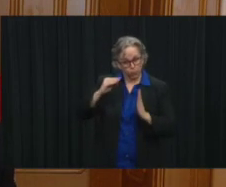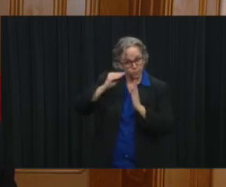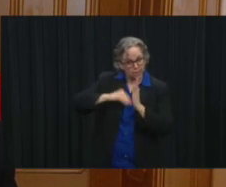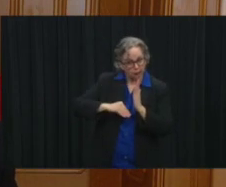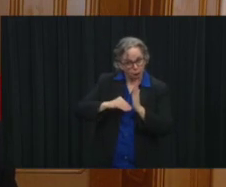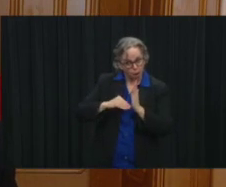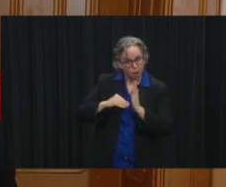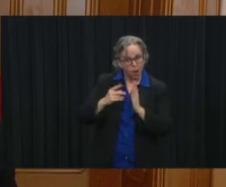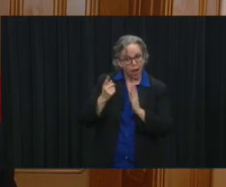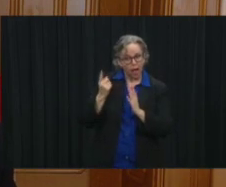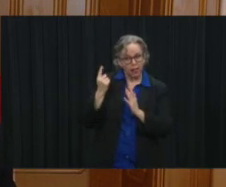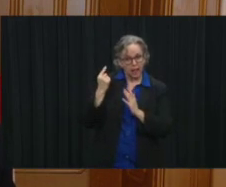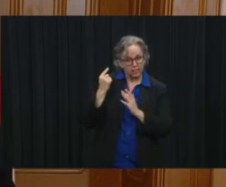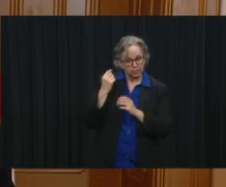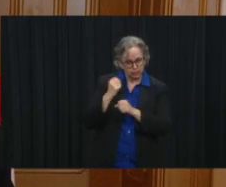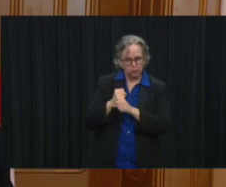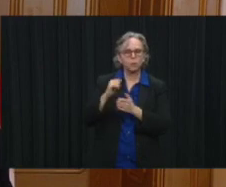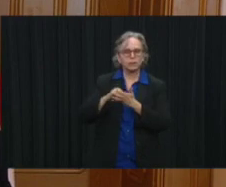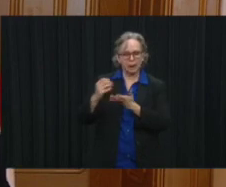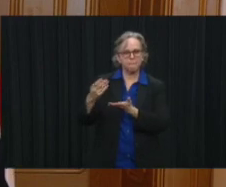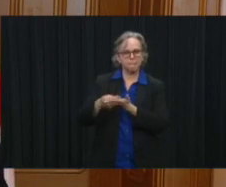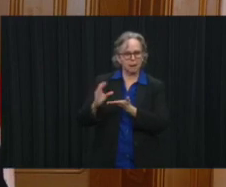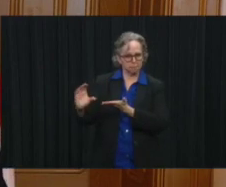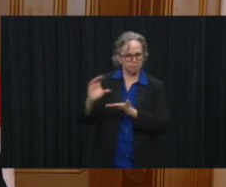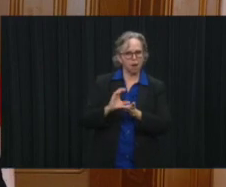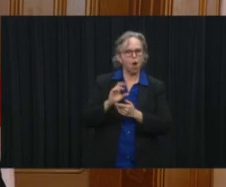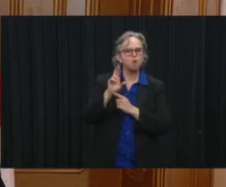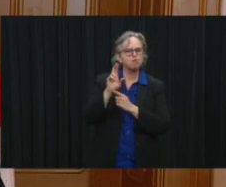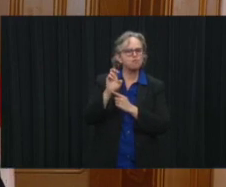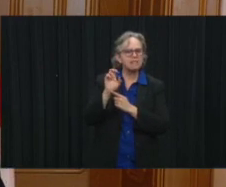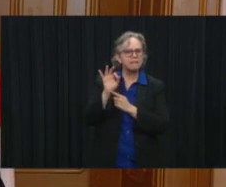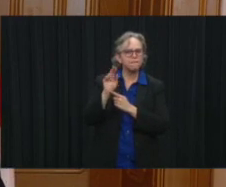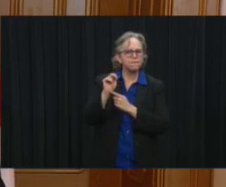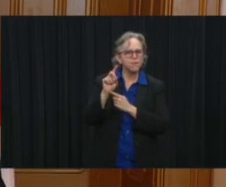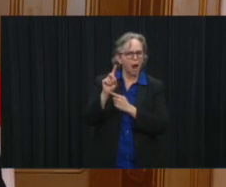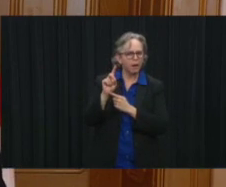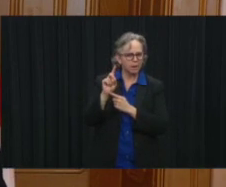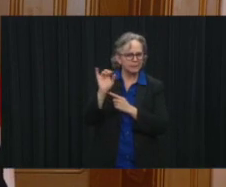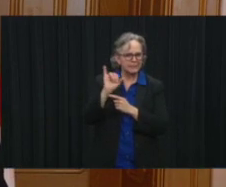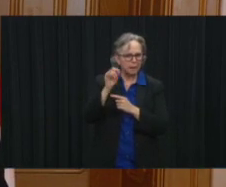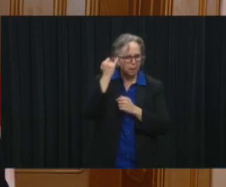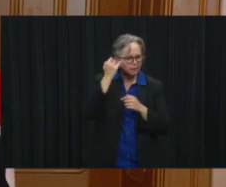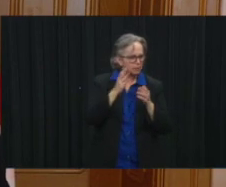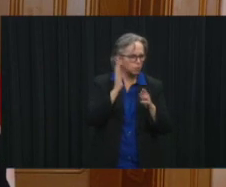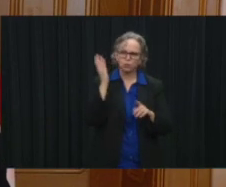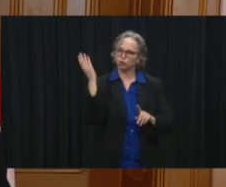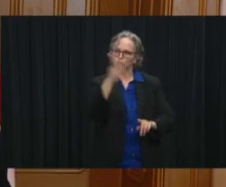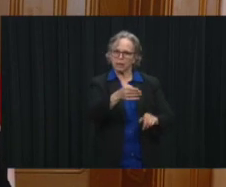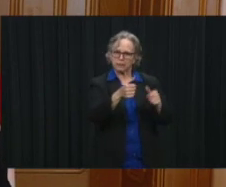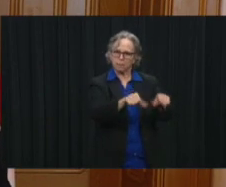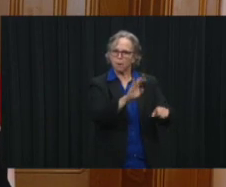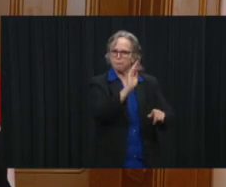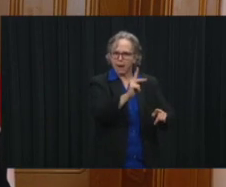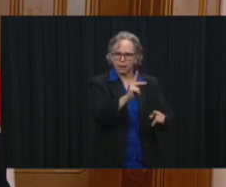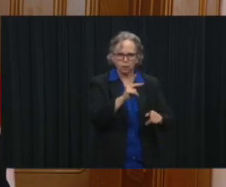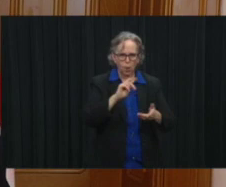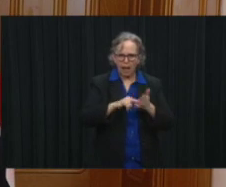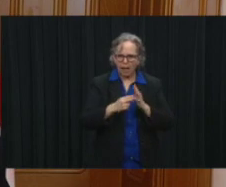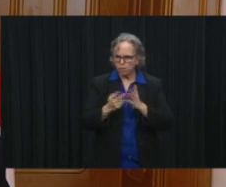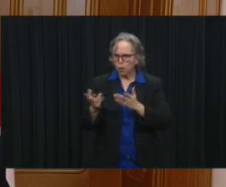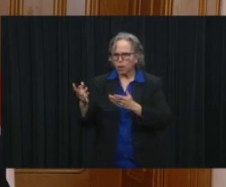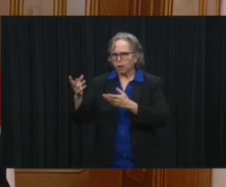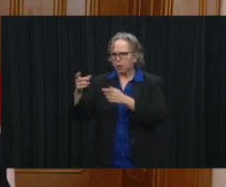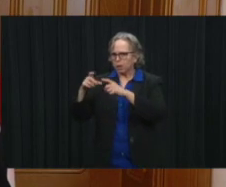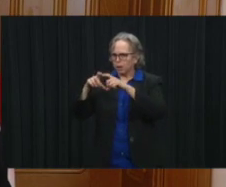It'll go direct deposit into your account. You don't have to sign up for it. It's automatically sent out if you filed income taxes last year for